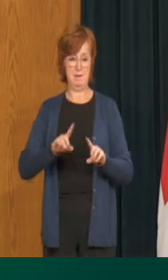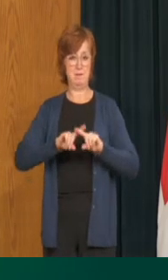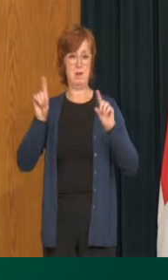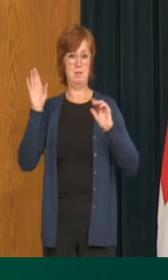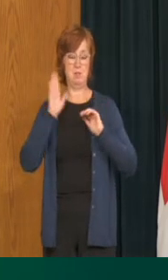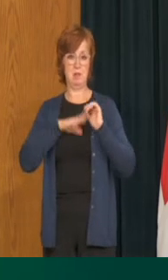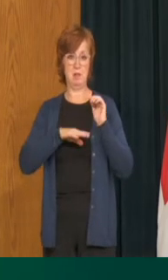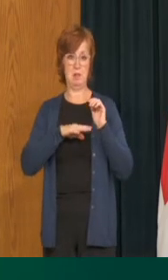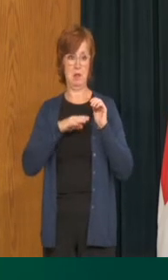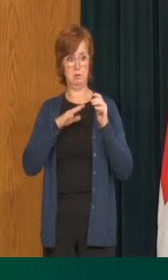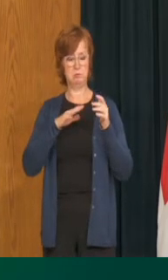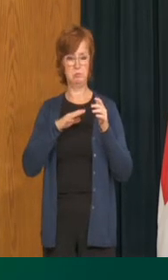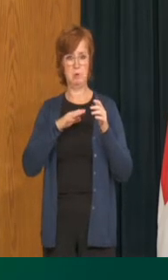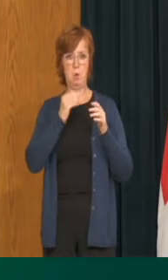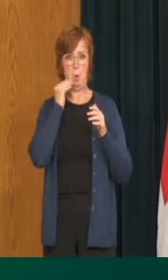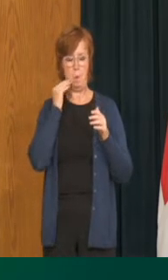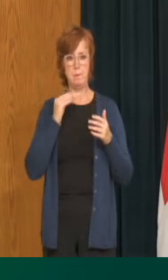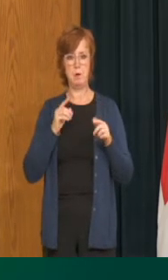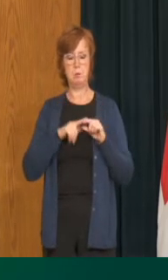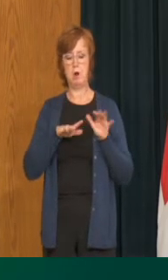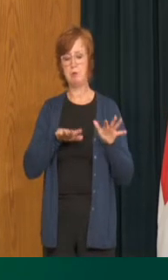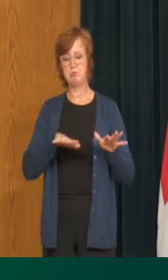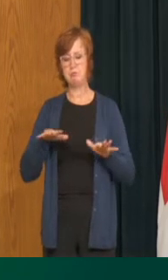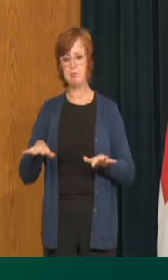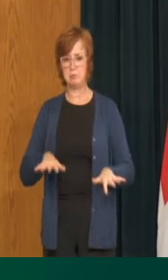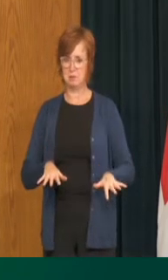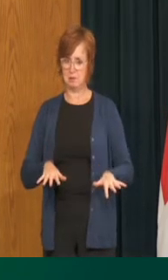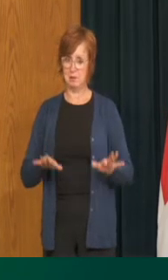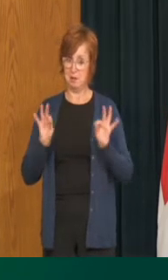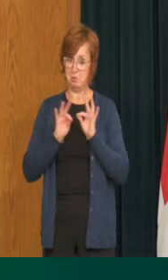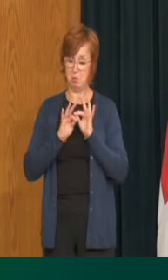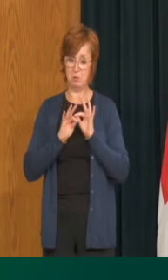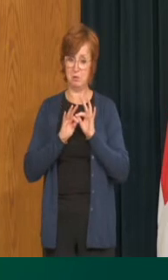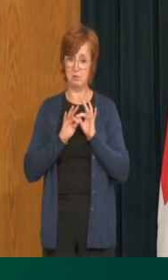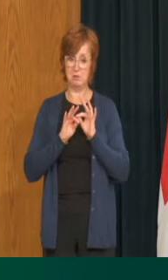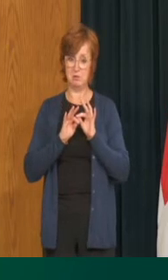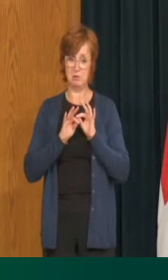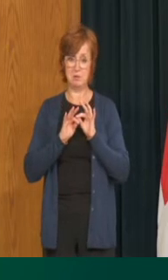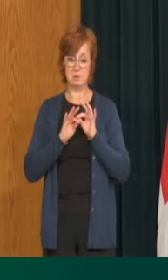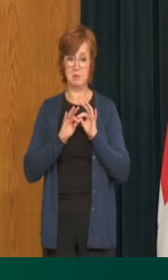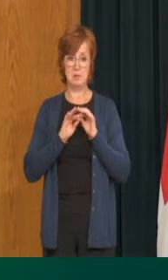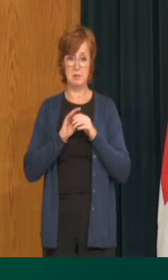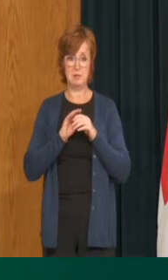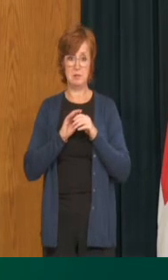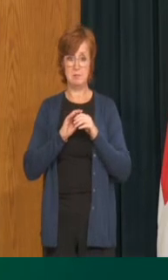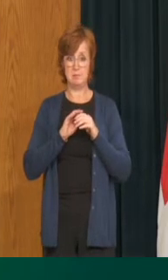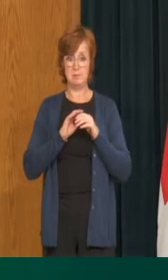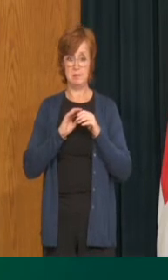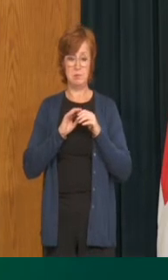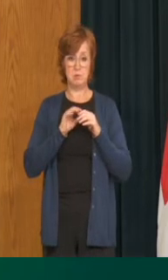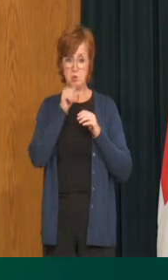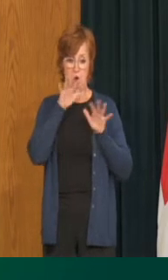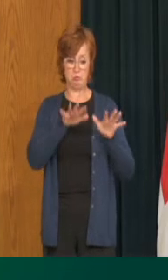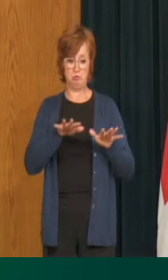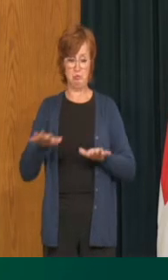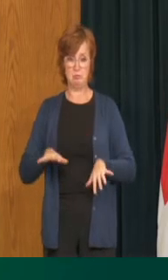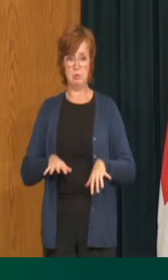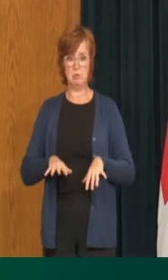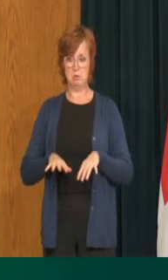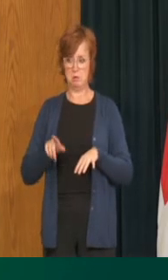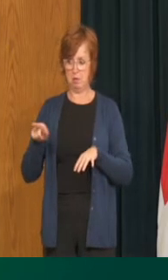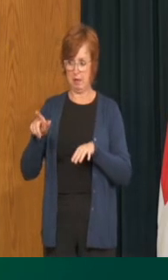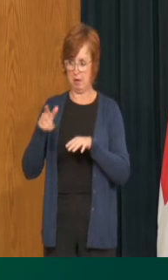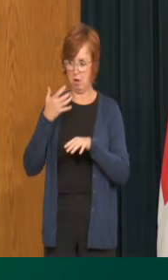province. And obviously it's really important to see where you're traveling. Is that a hotspot? And maybe look at your plans and not go